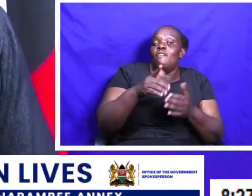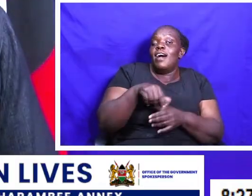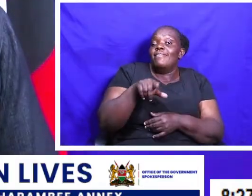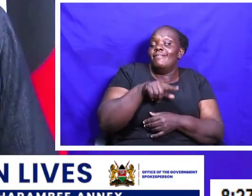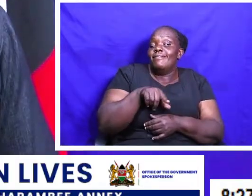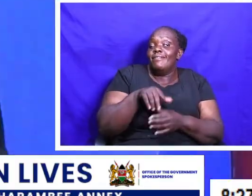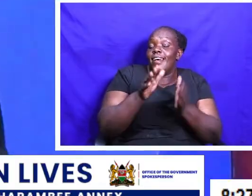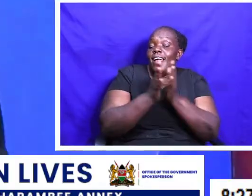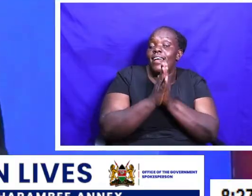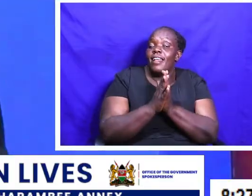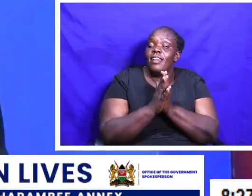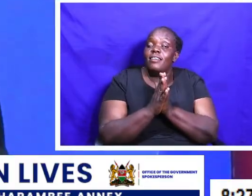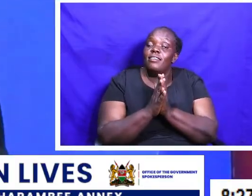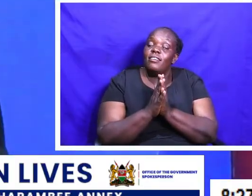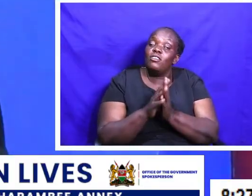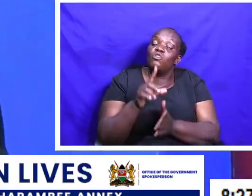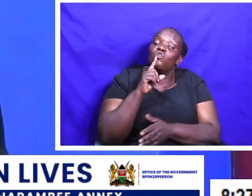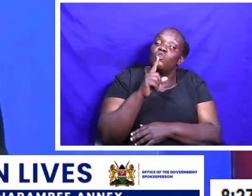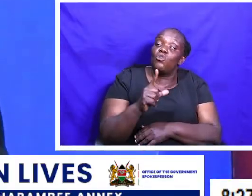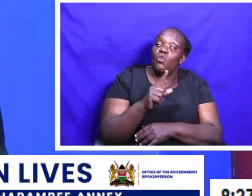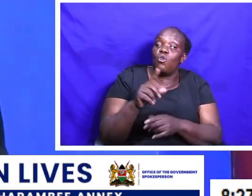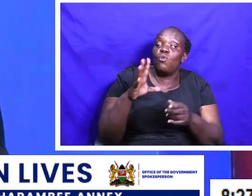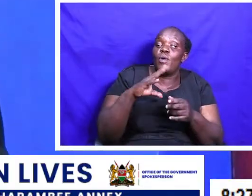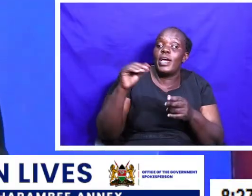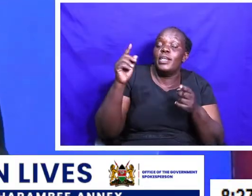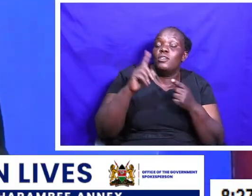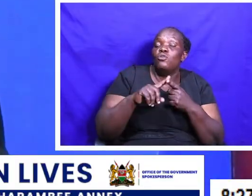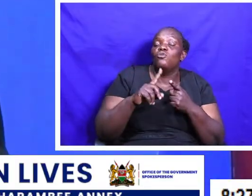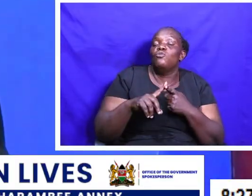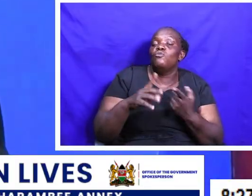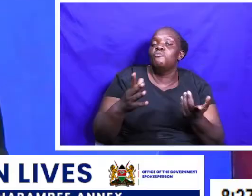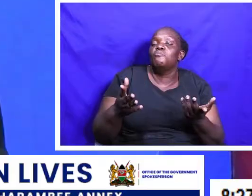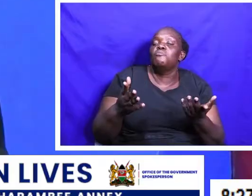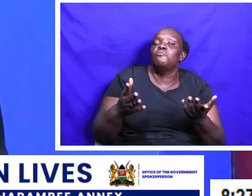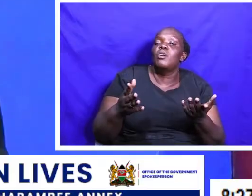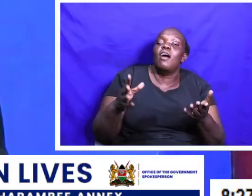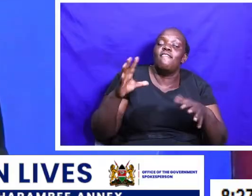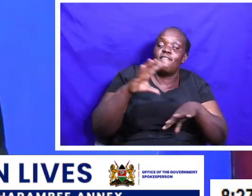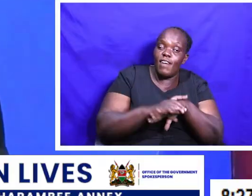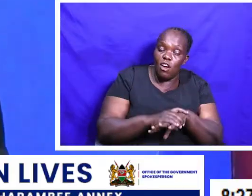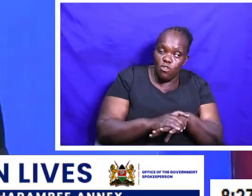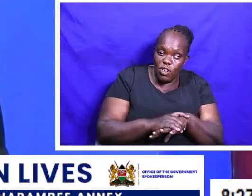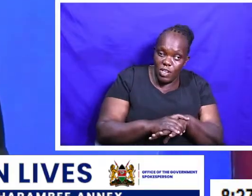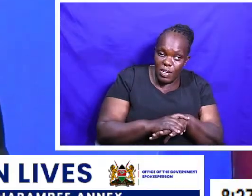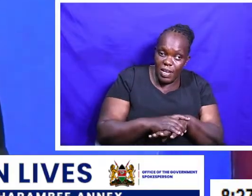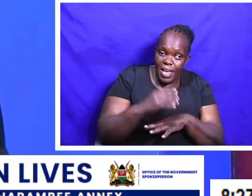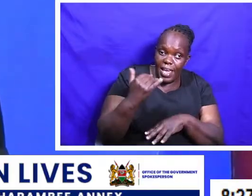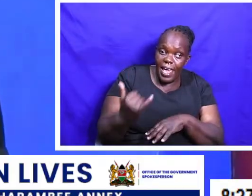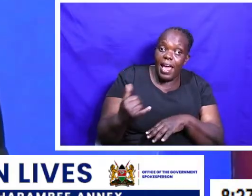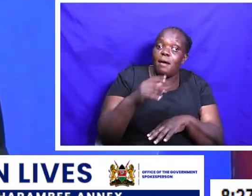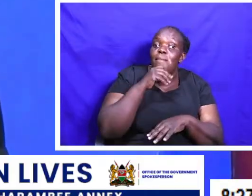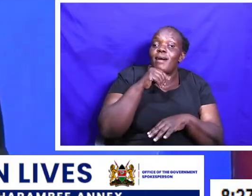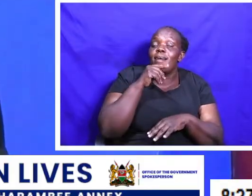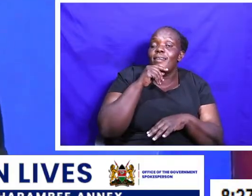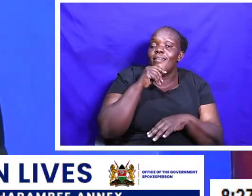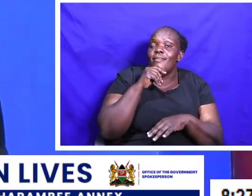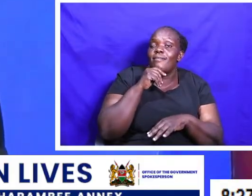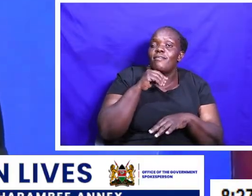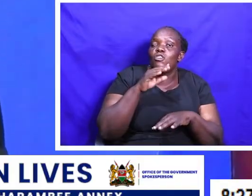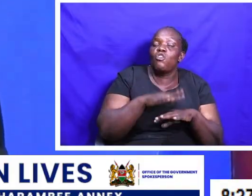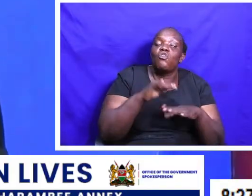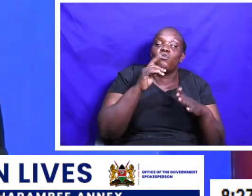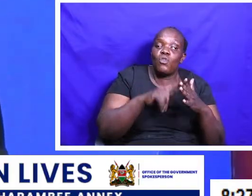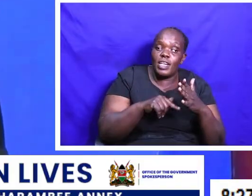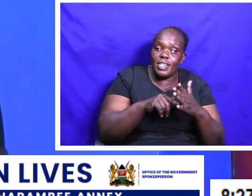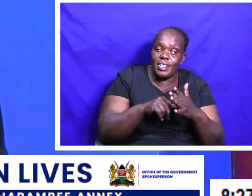Yes. And so I went to I found this young man